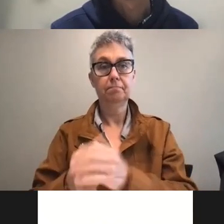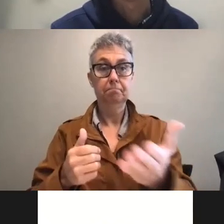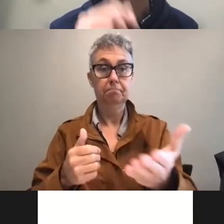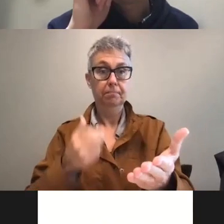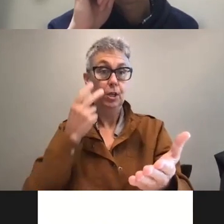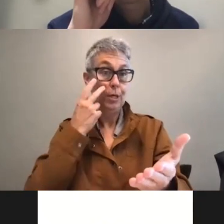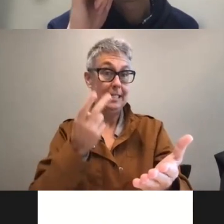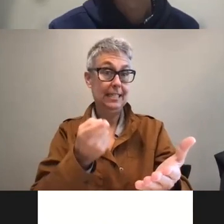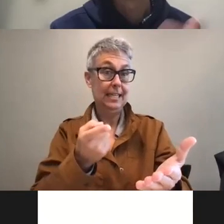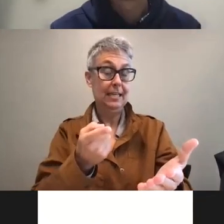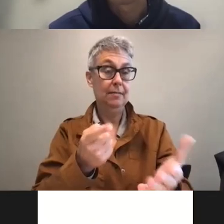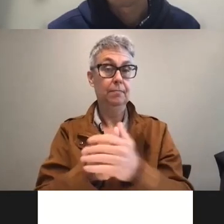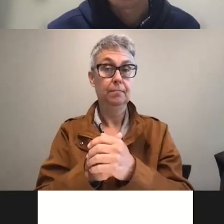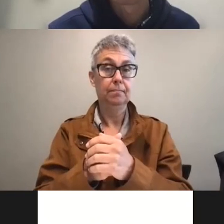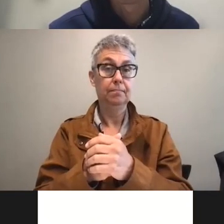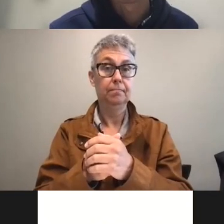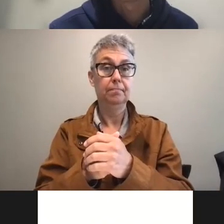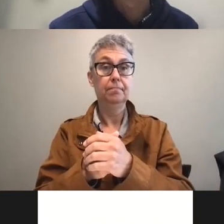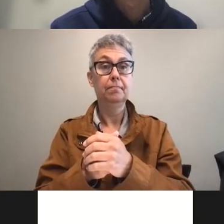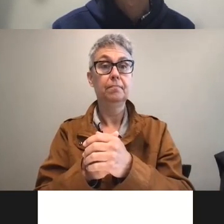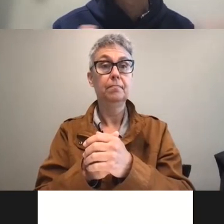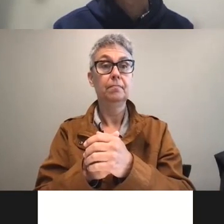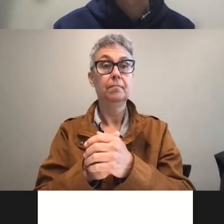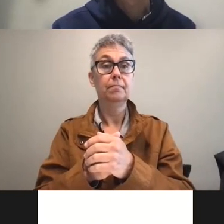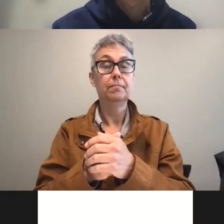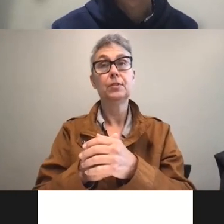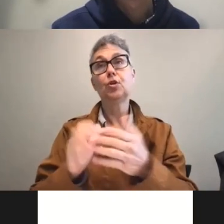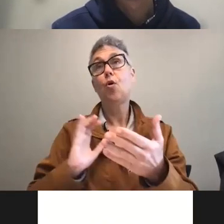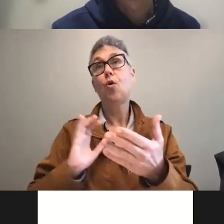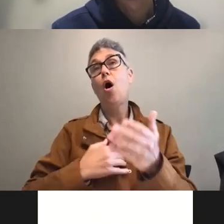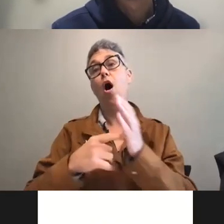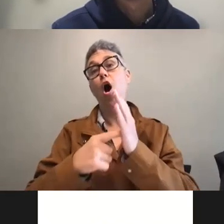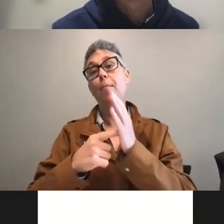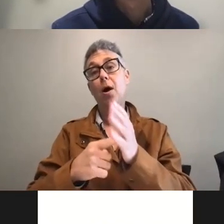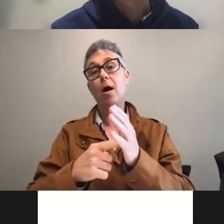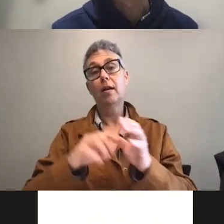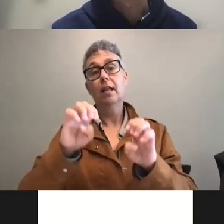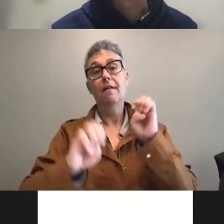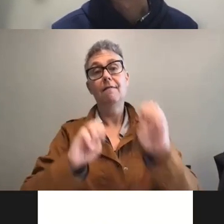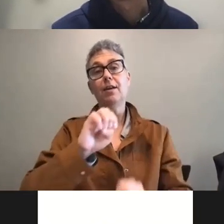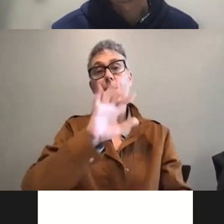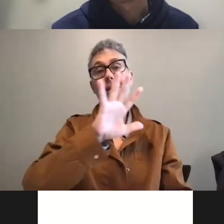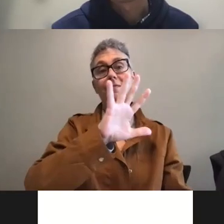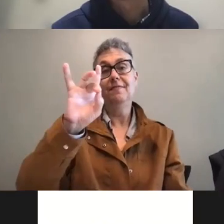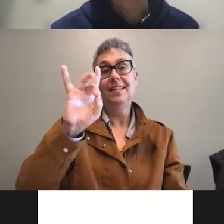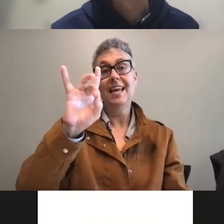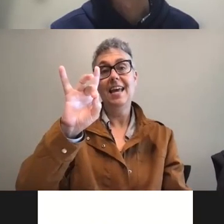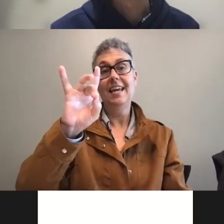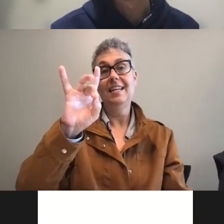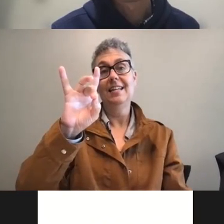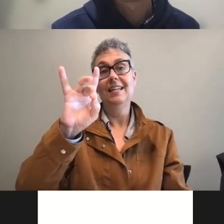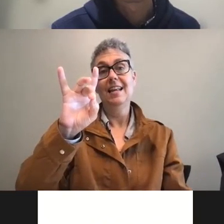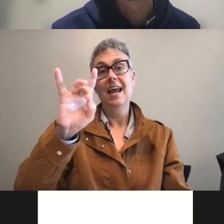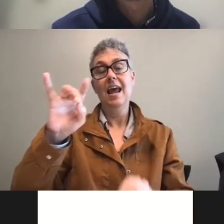that here, so we kind of evaluated our model on 58